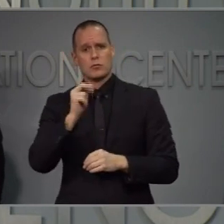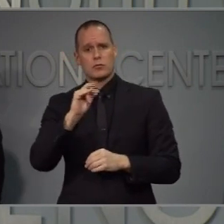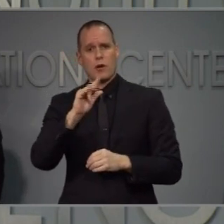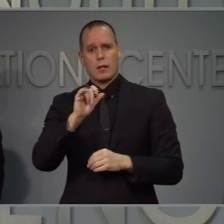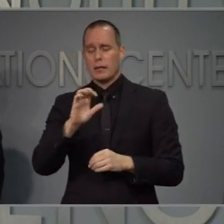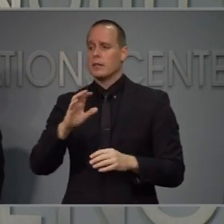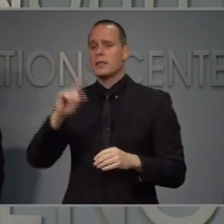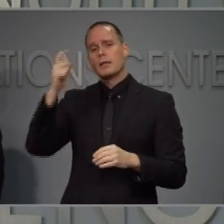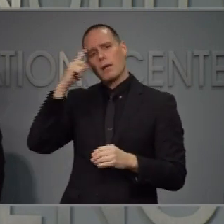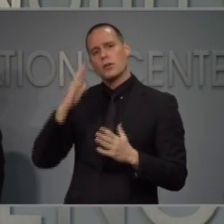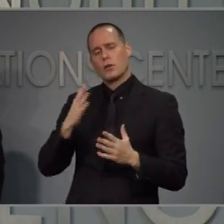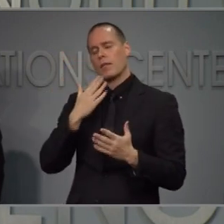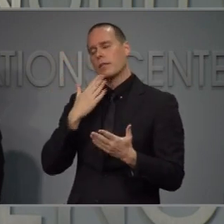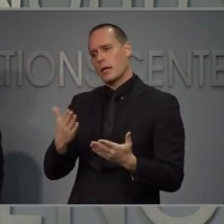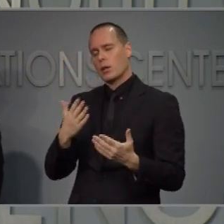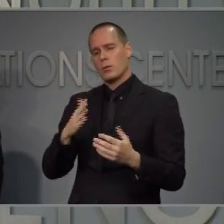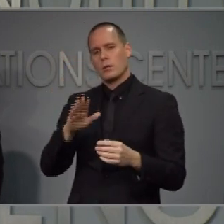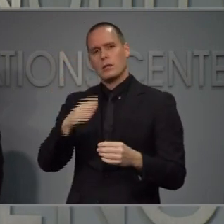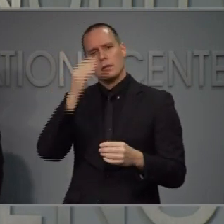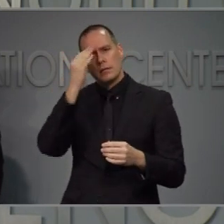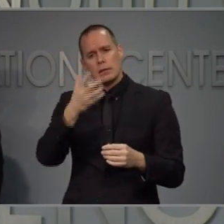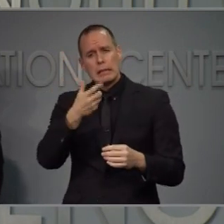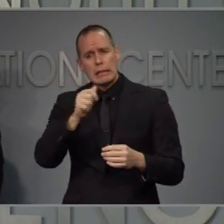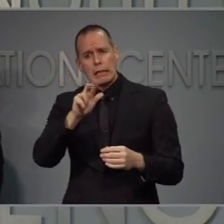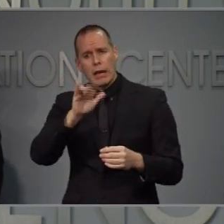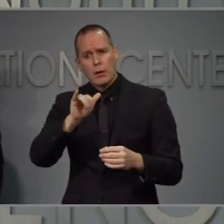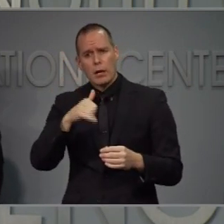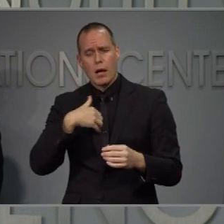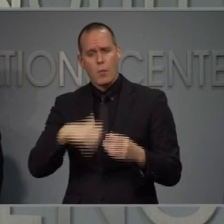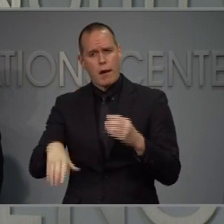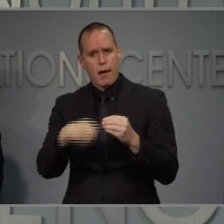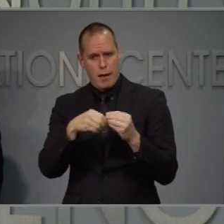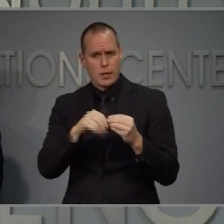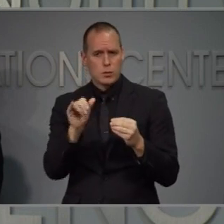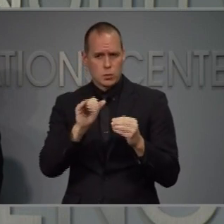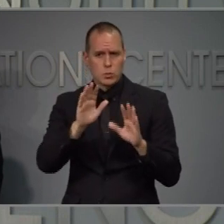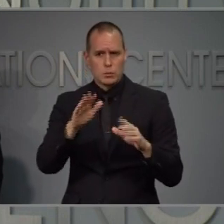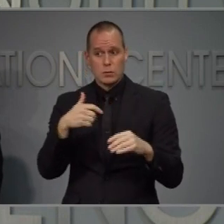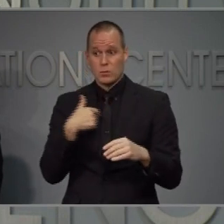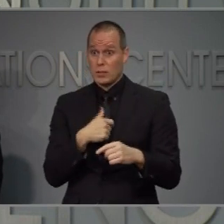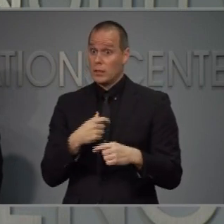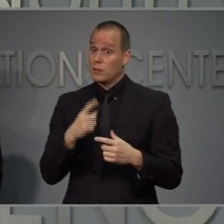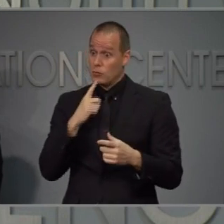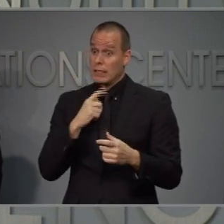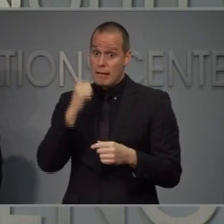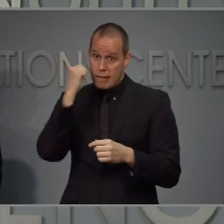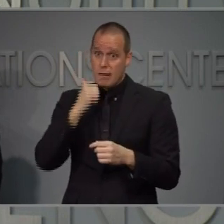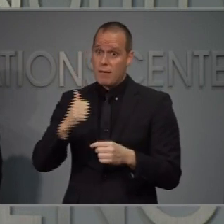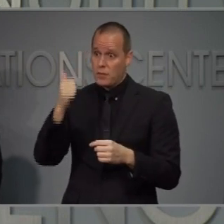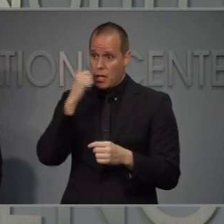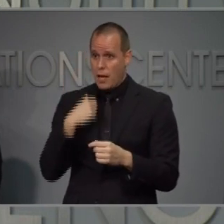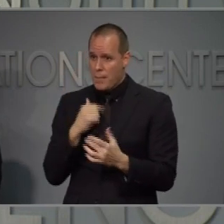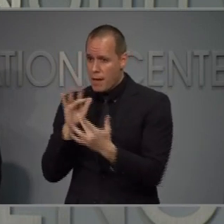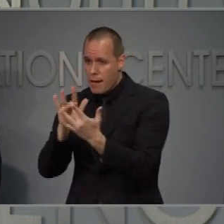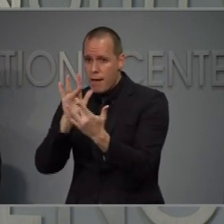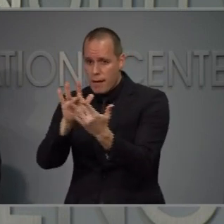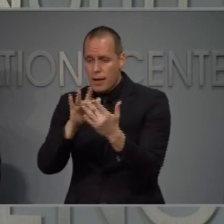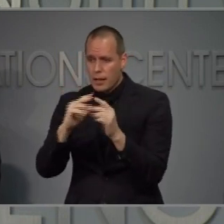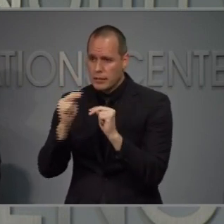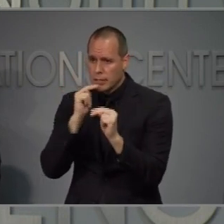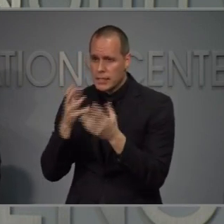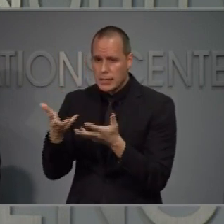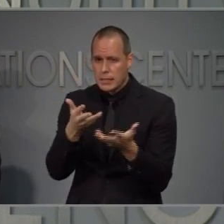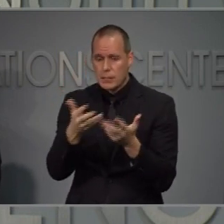Governor, thank you. Gary, I just add to that, we have been pretty much in daily contact